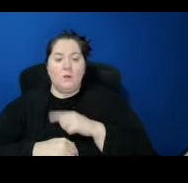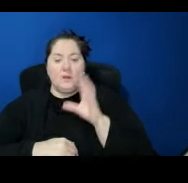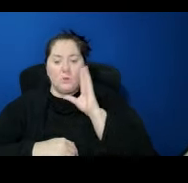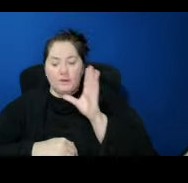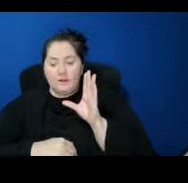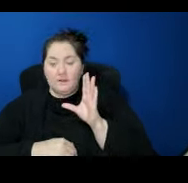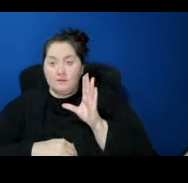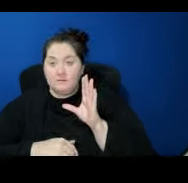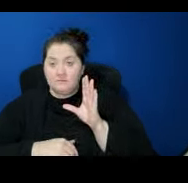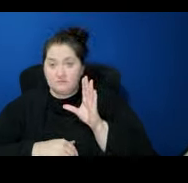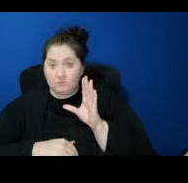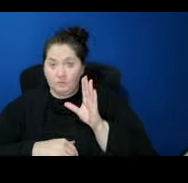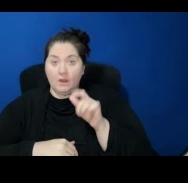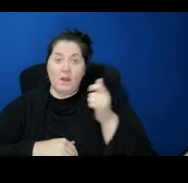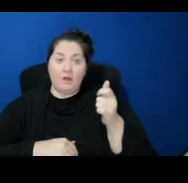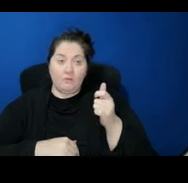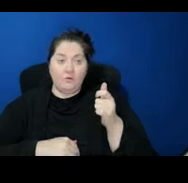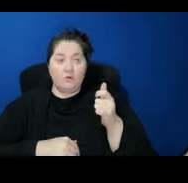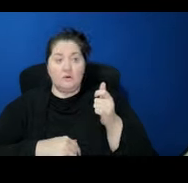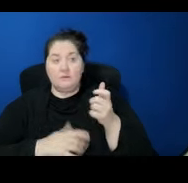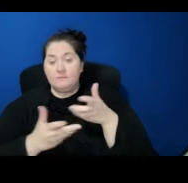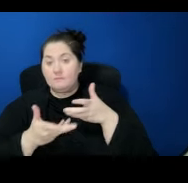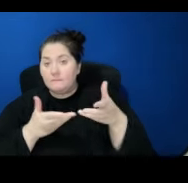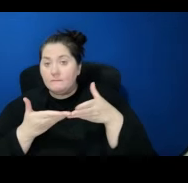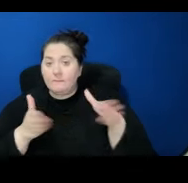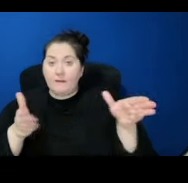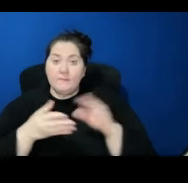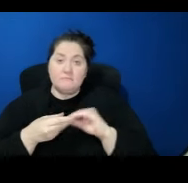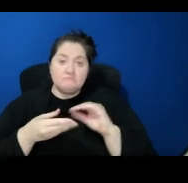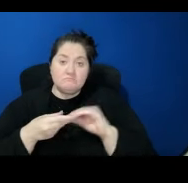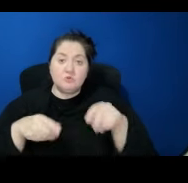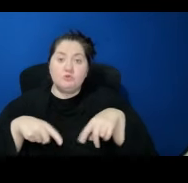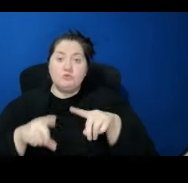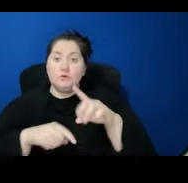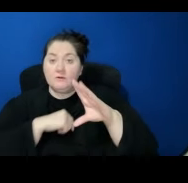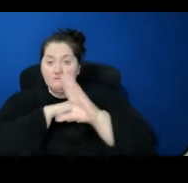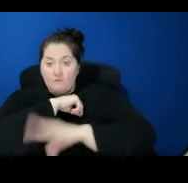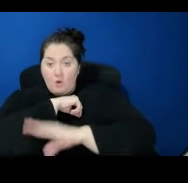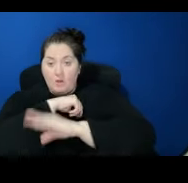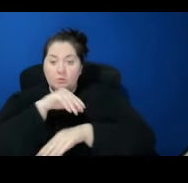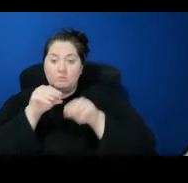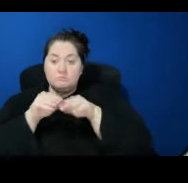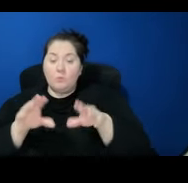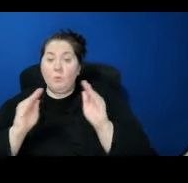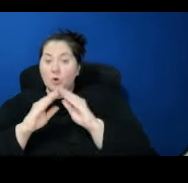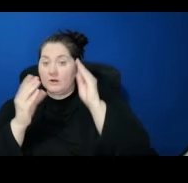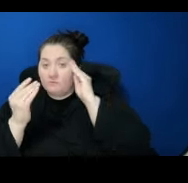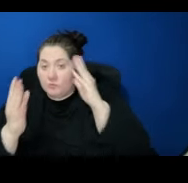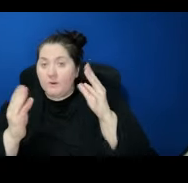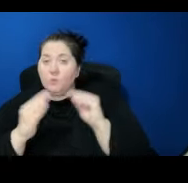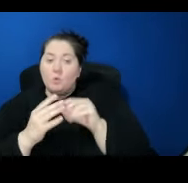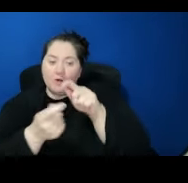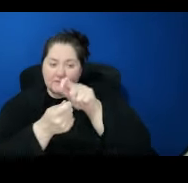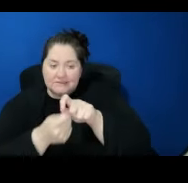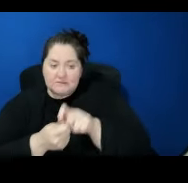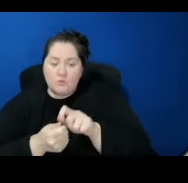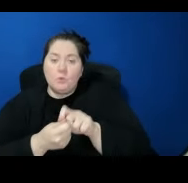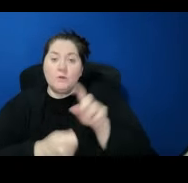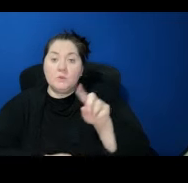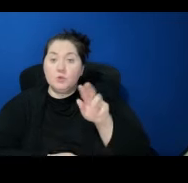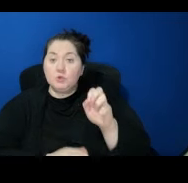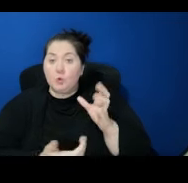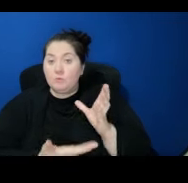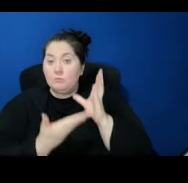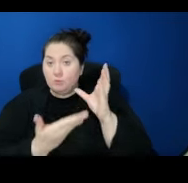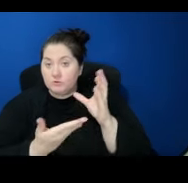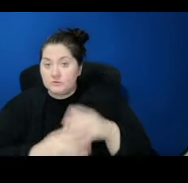we noted earlier, there'll be another round of public engagement in the fall when we release more information, more detail about the zoning proposals.